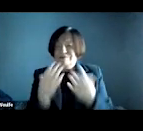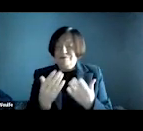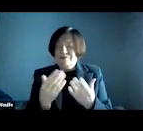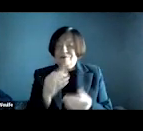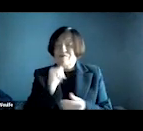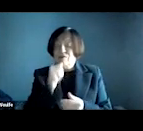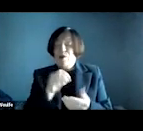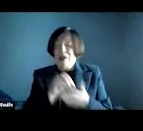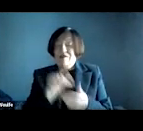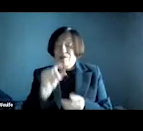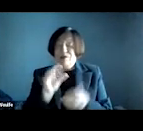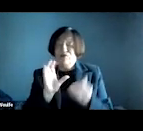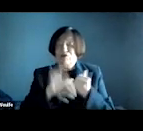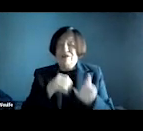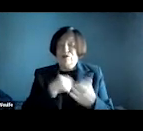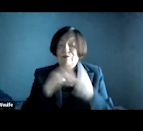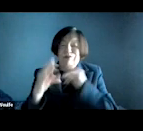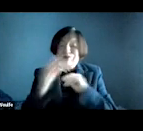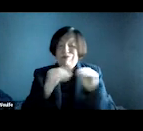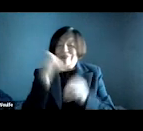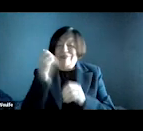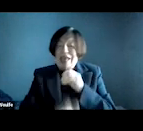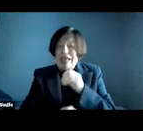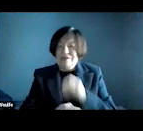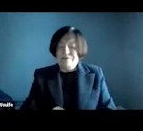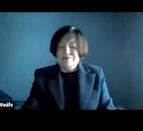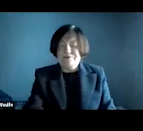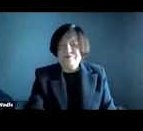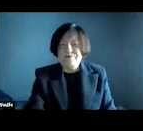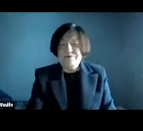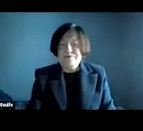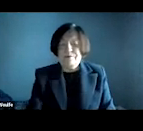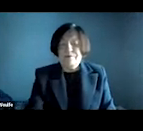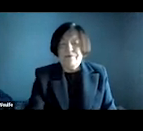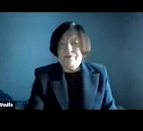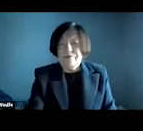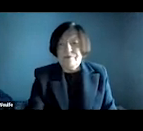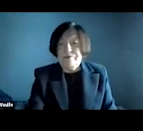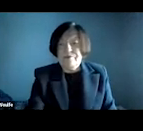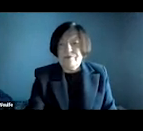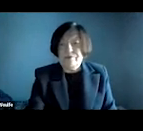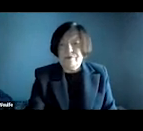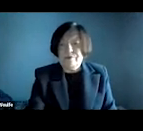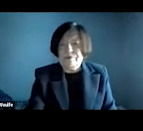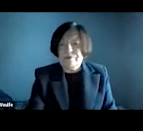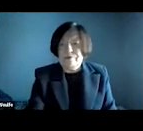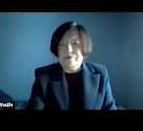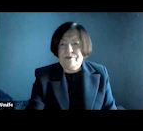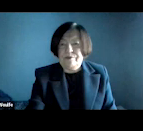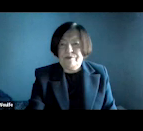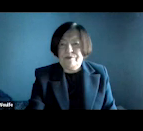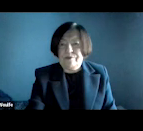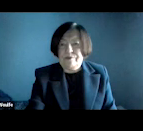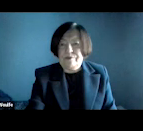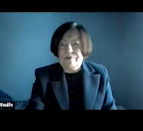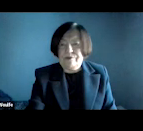have a bit of a chance to chat at the end. So I'm going to talk you through kind of the